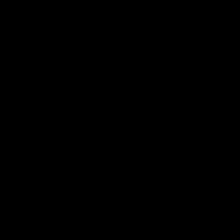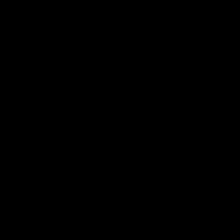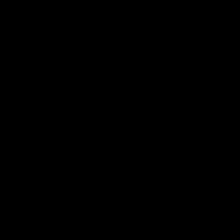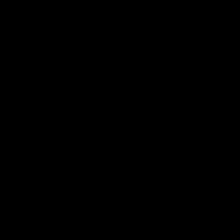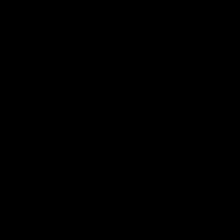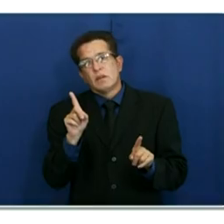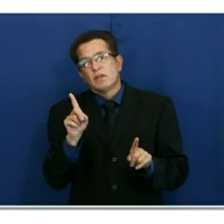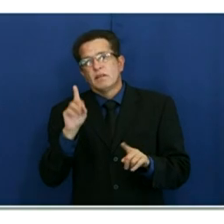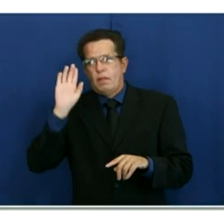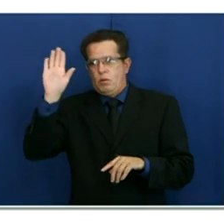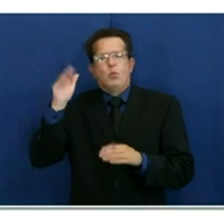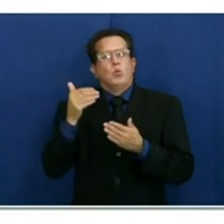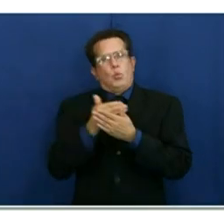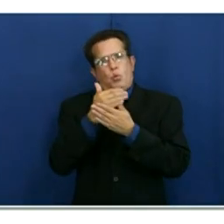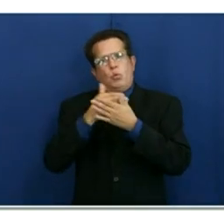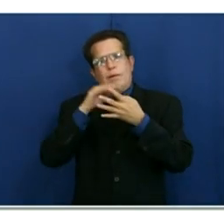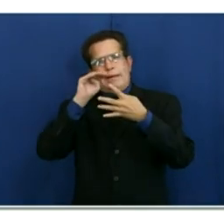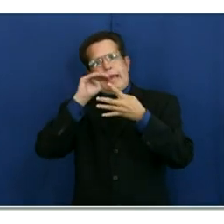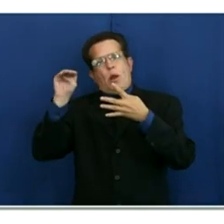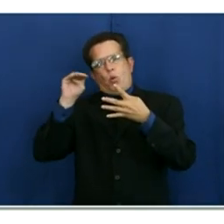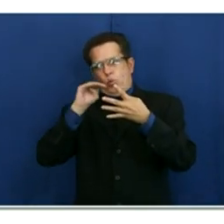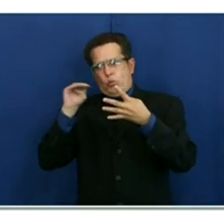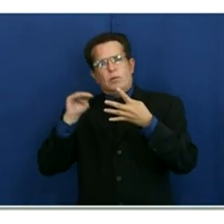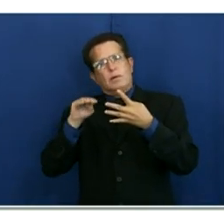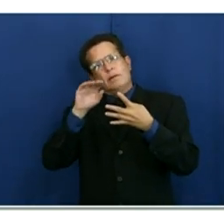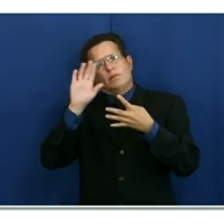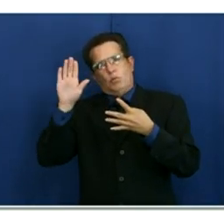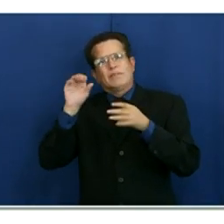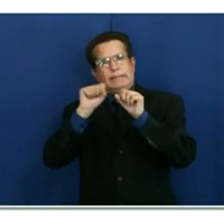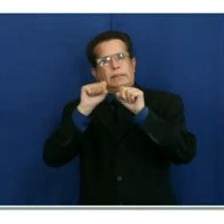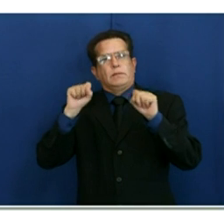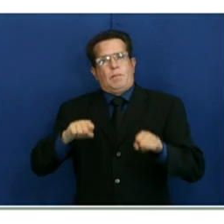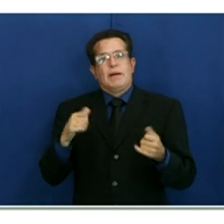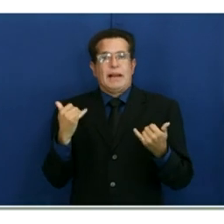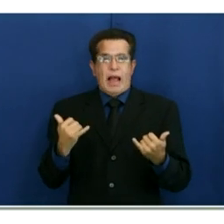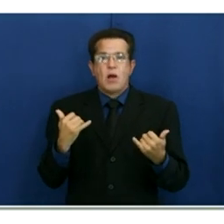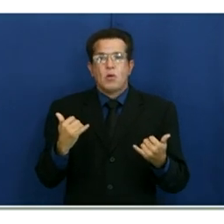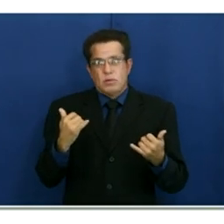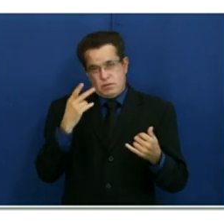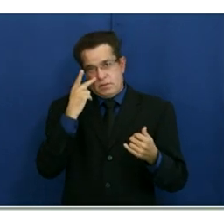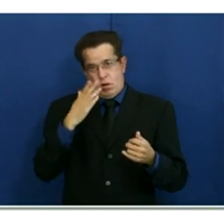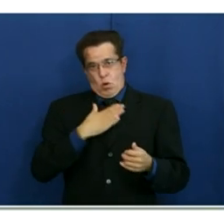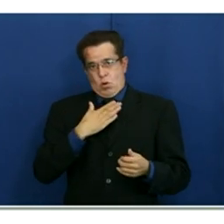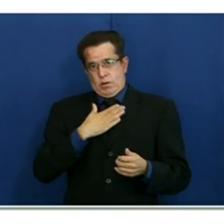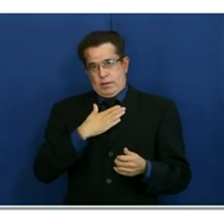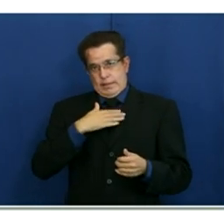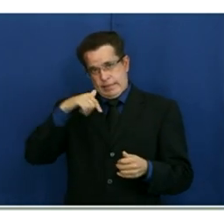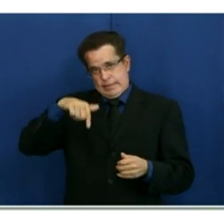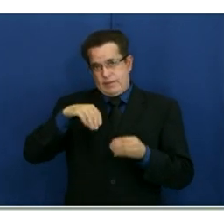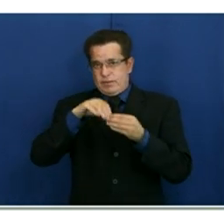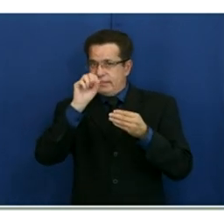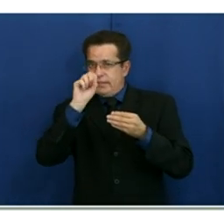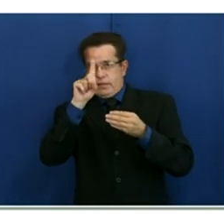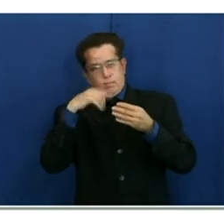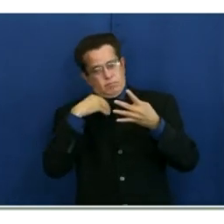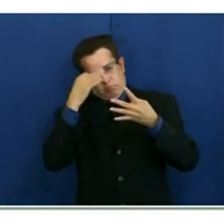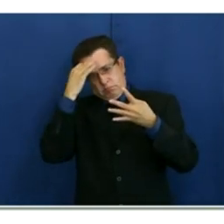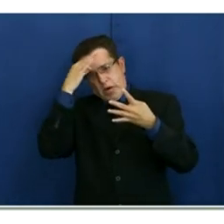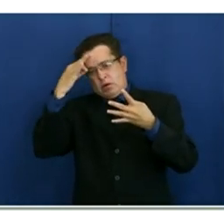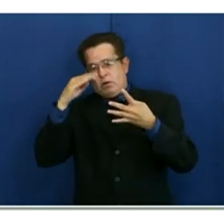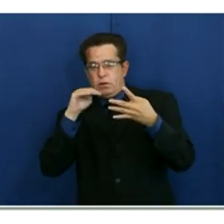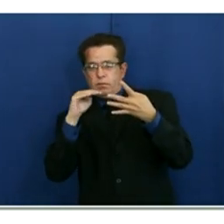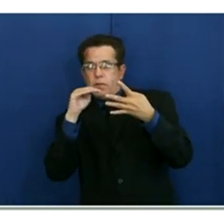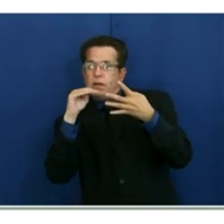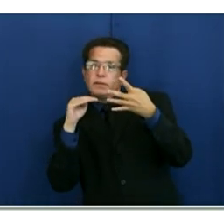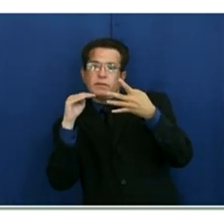the current tier framework. And as you can see, we are hovering